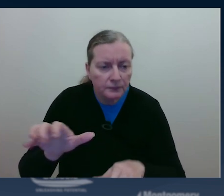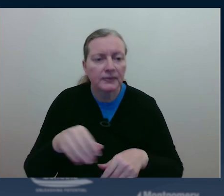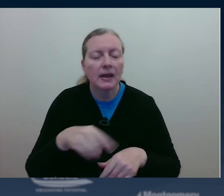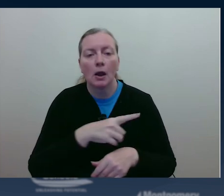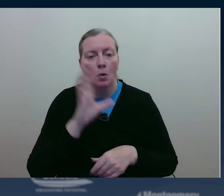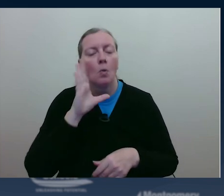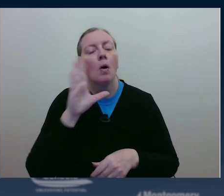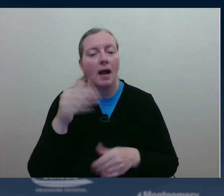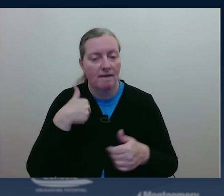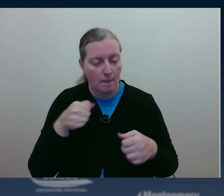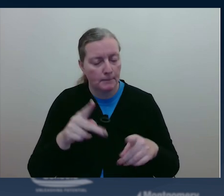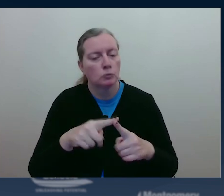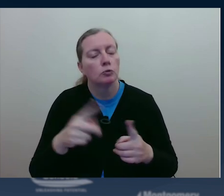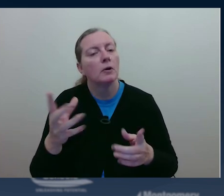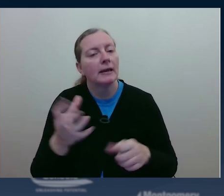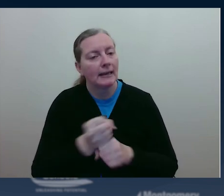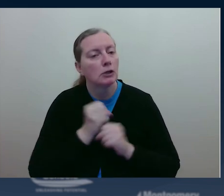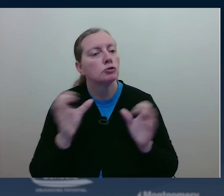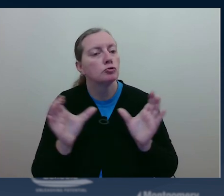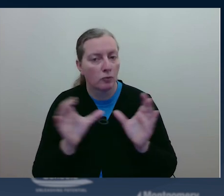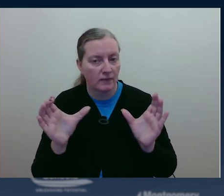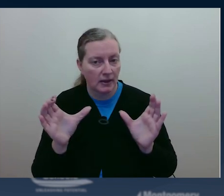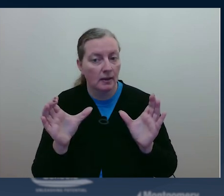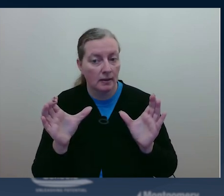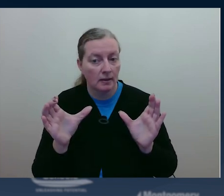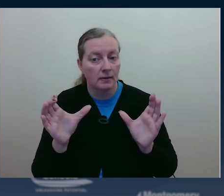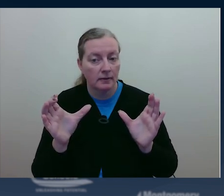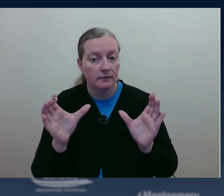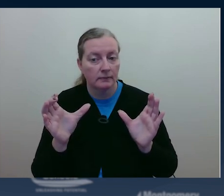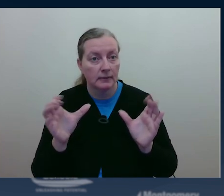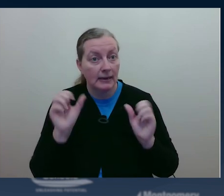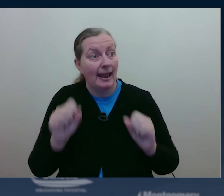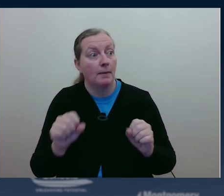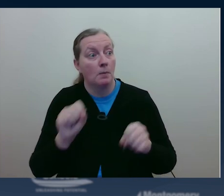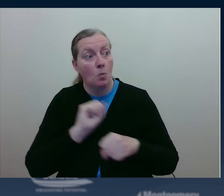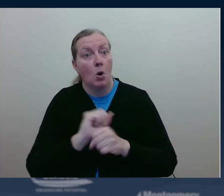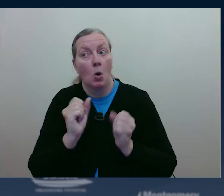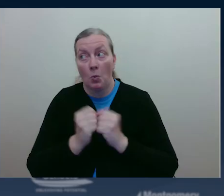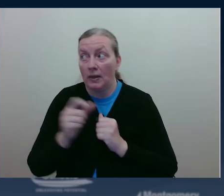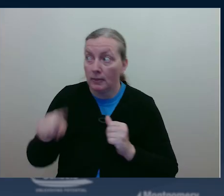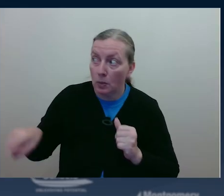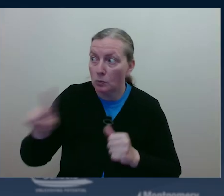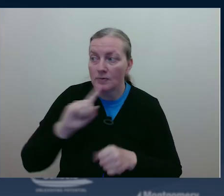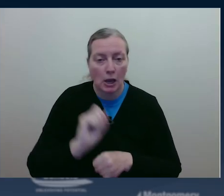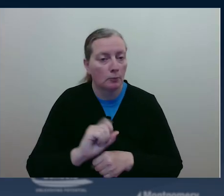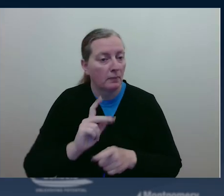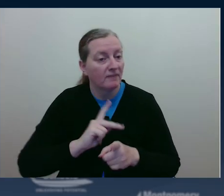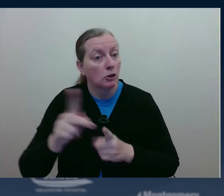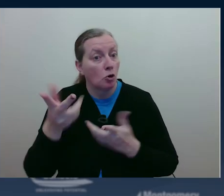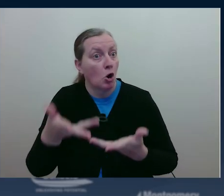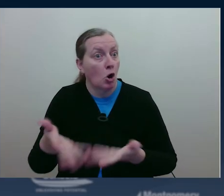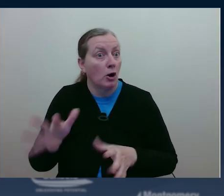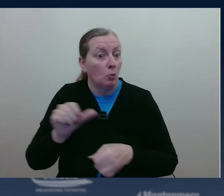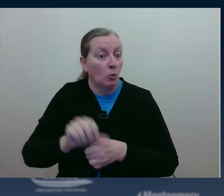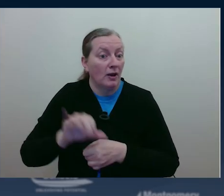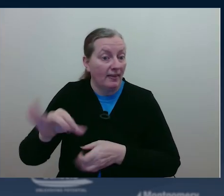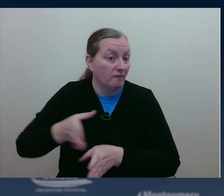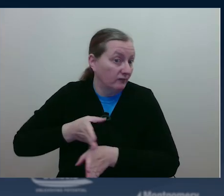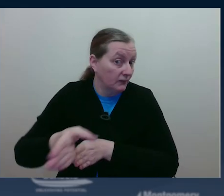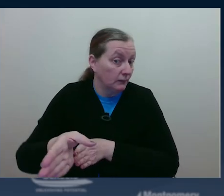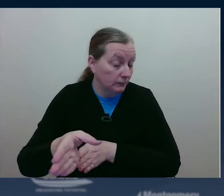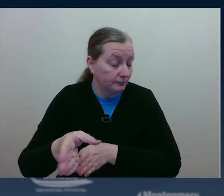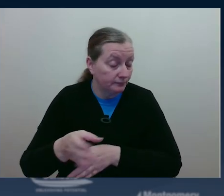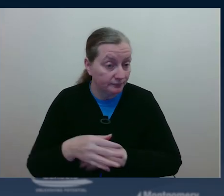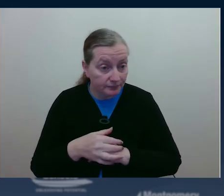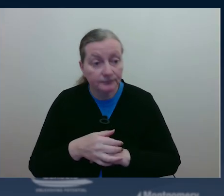to network with professionals in the field, and also to liaise